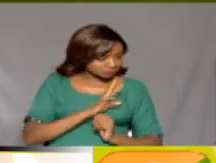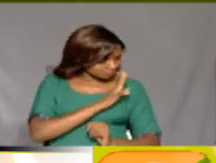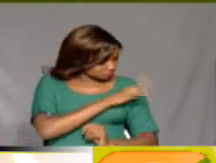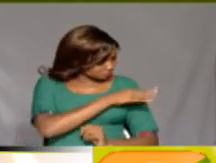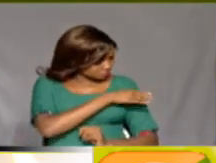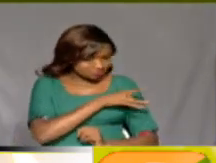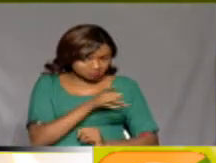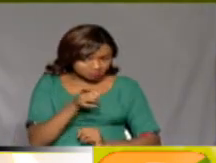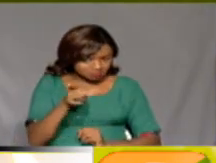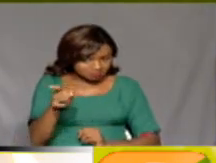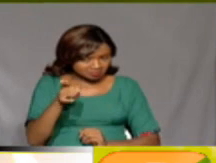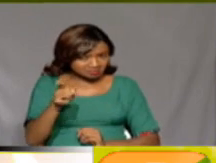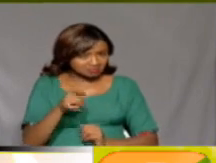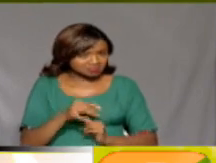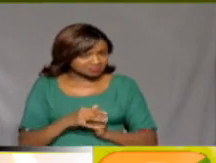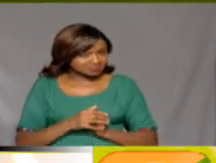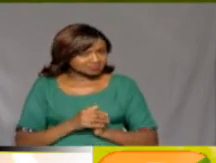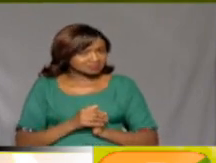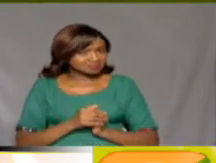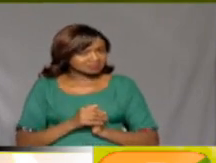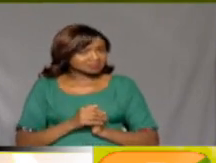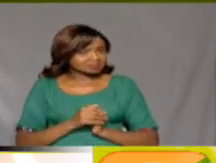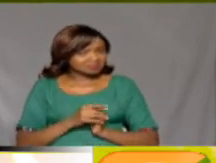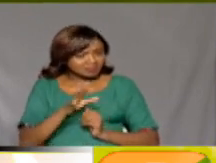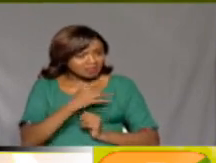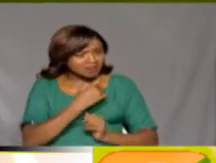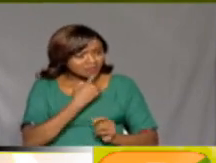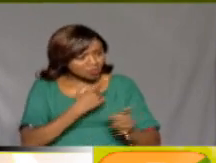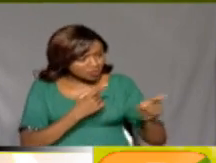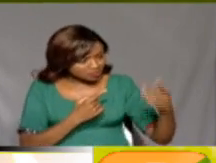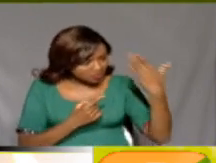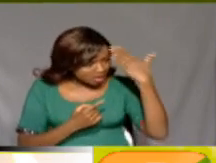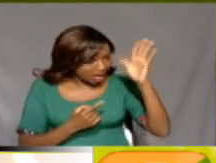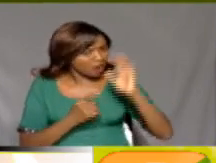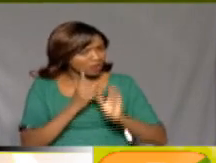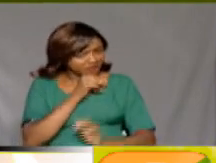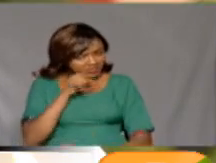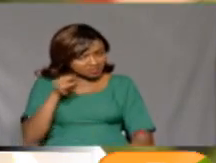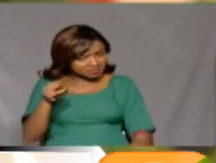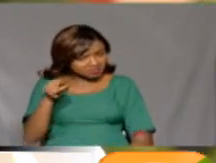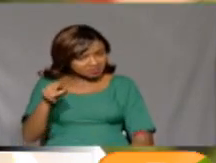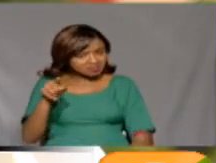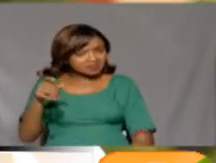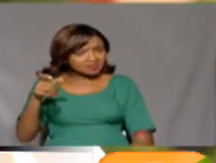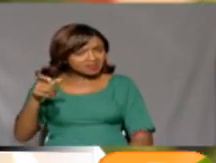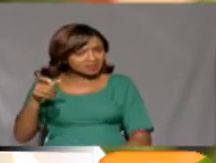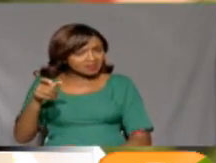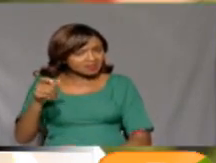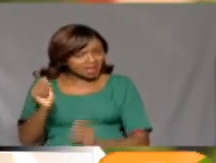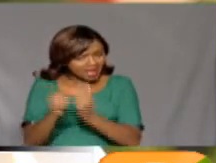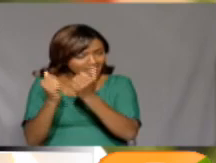these results, is Moi aware that these results are coming in this way?